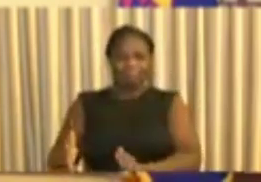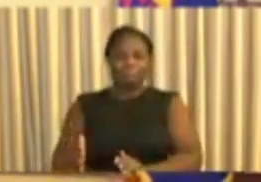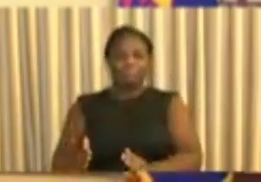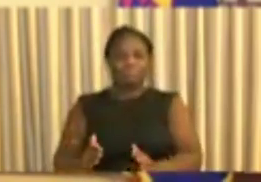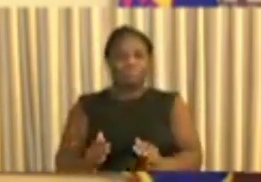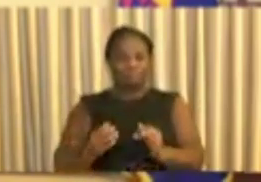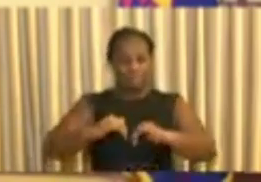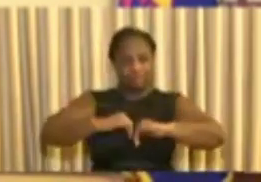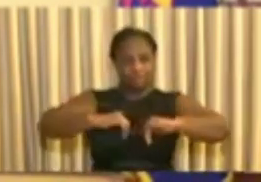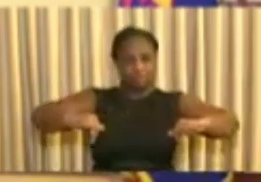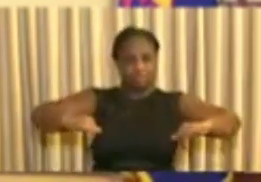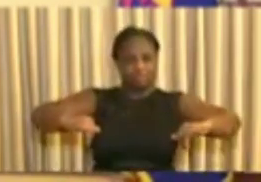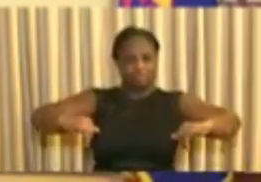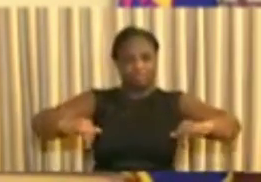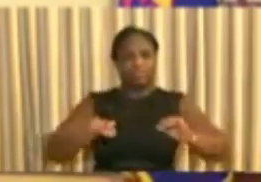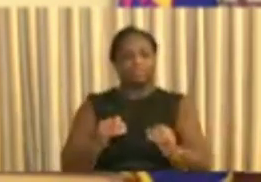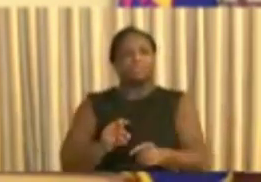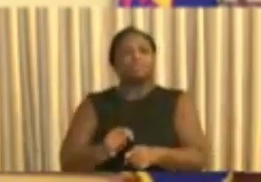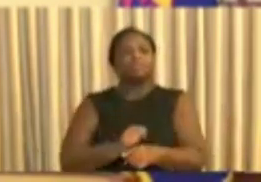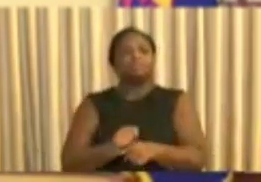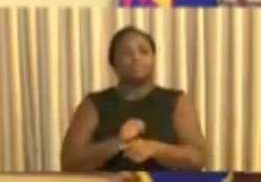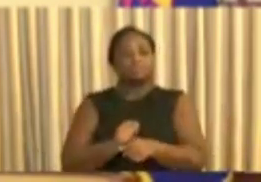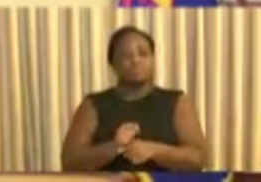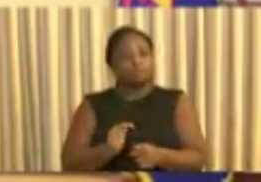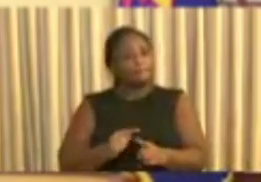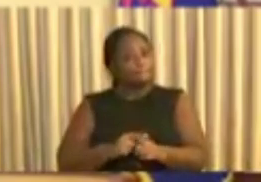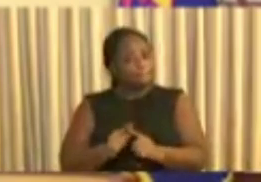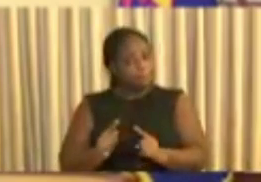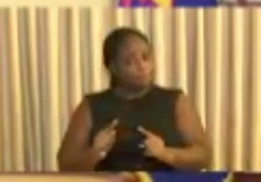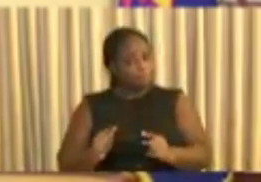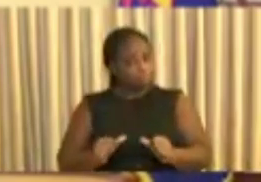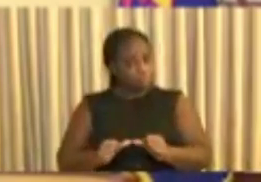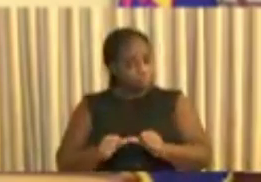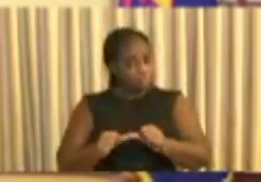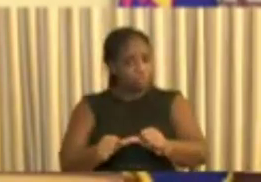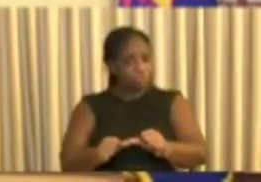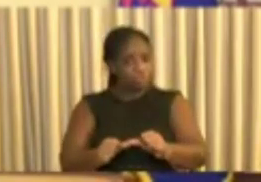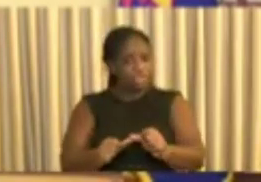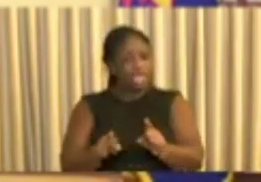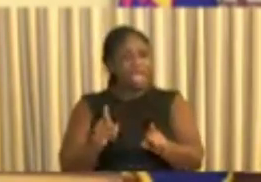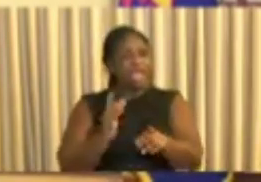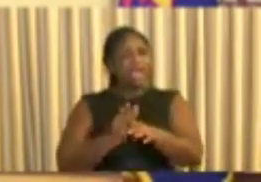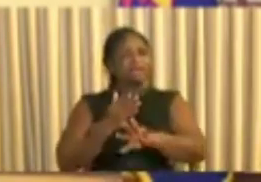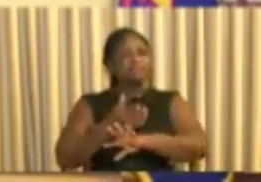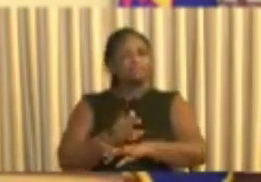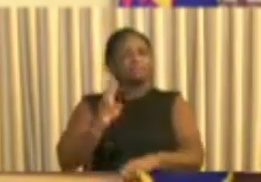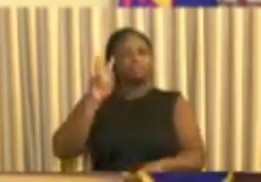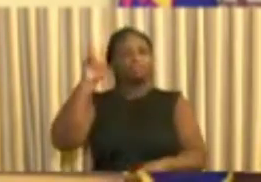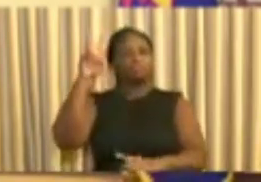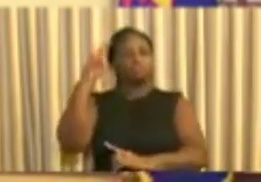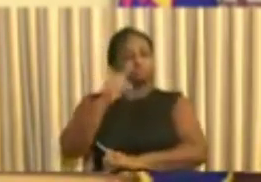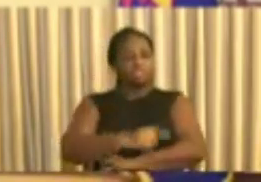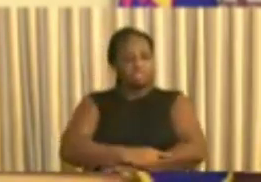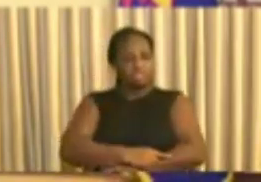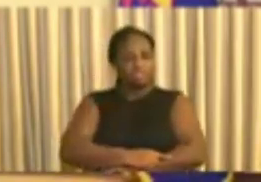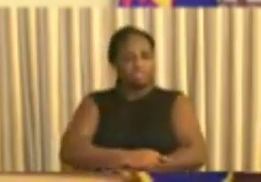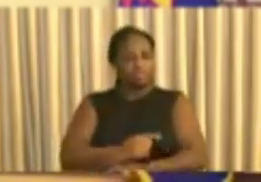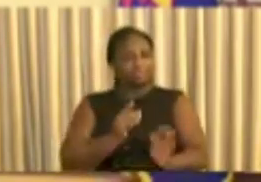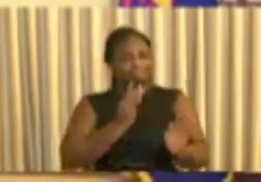for their isolation and treatment. Subsequently, after 12 further days of